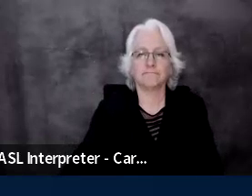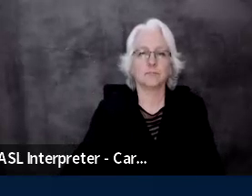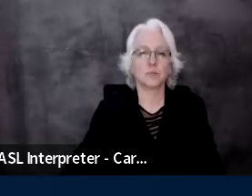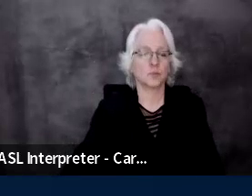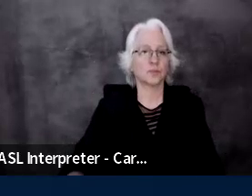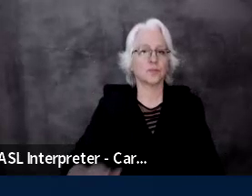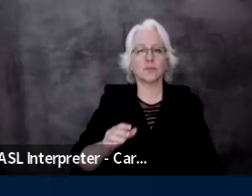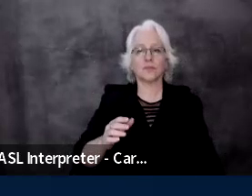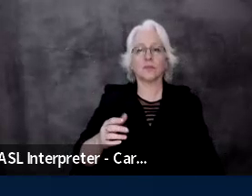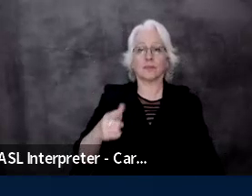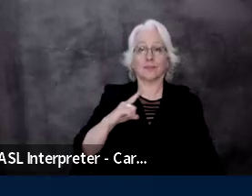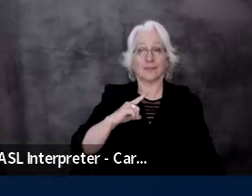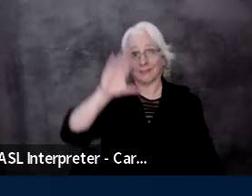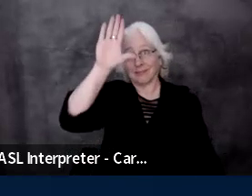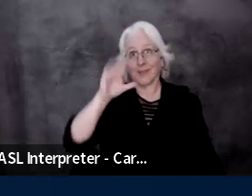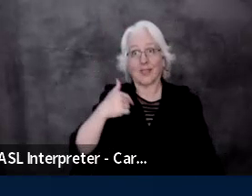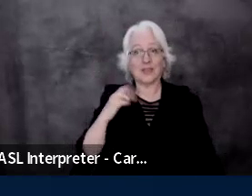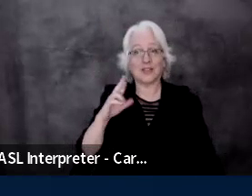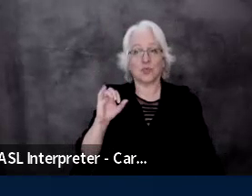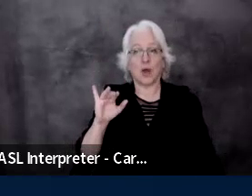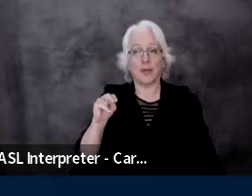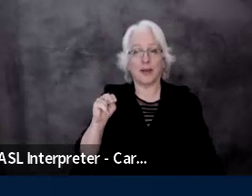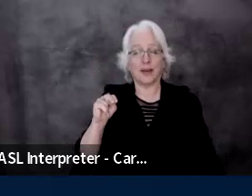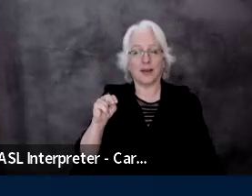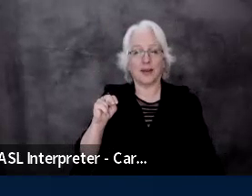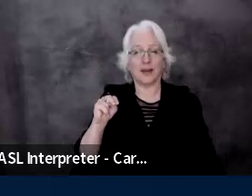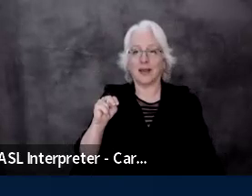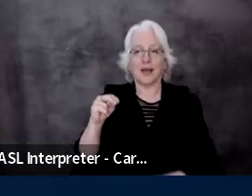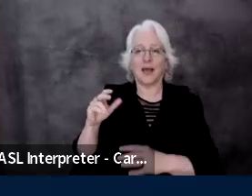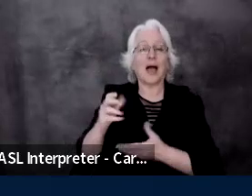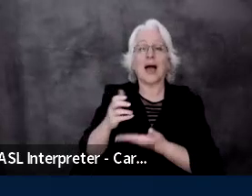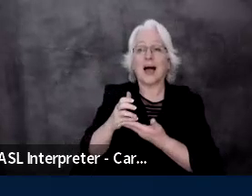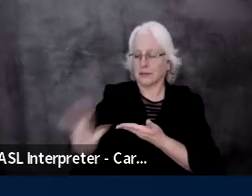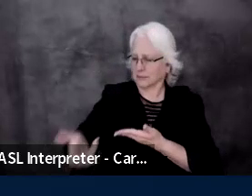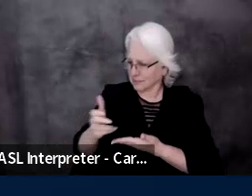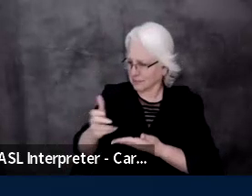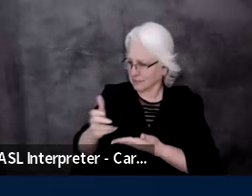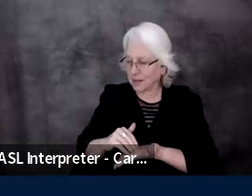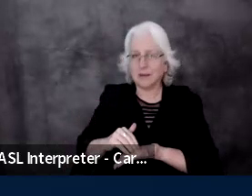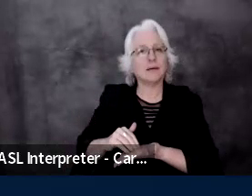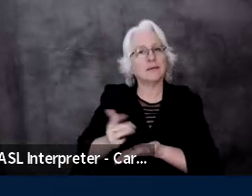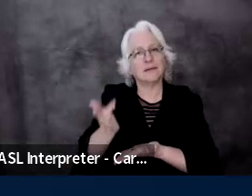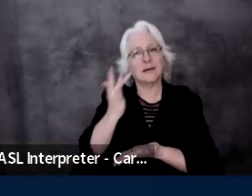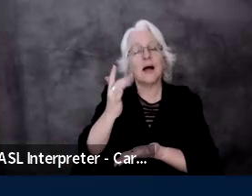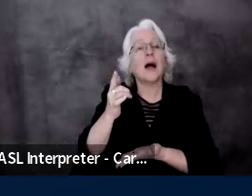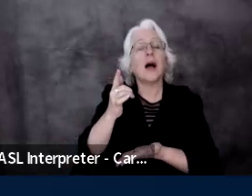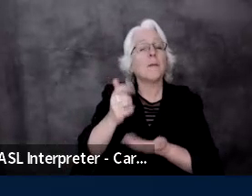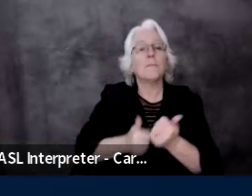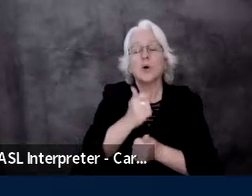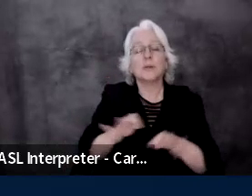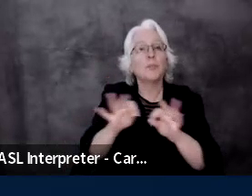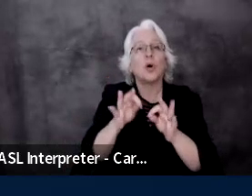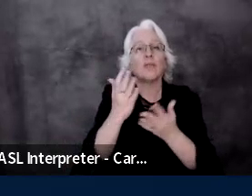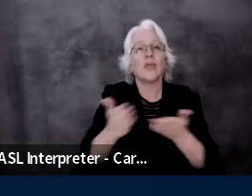And this is Robin. I did it again. I think the most important thing is that companies that are creating